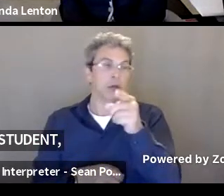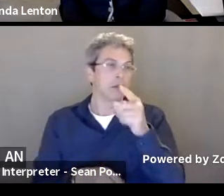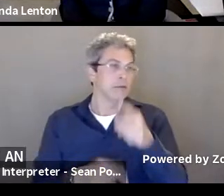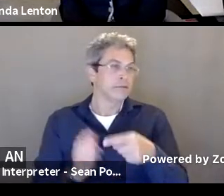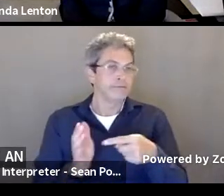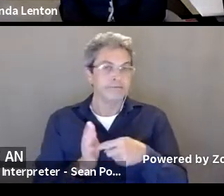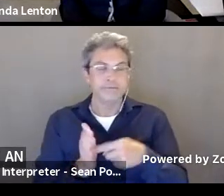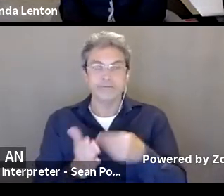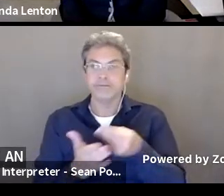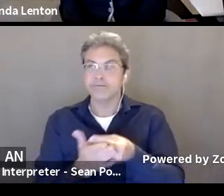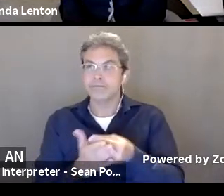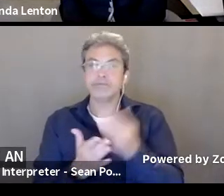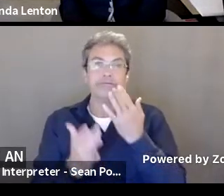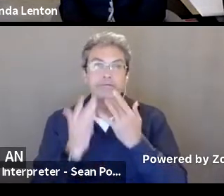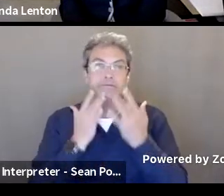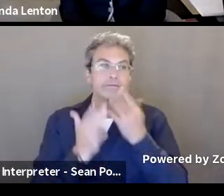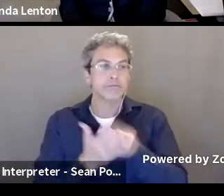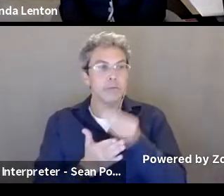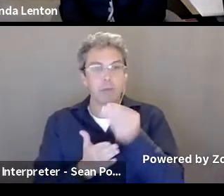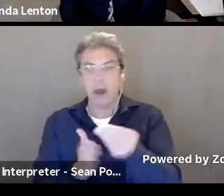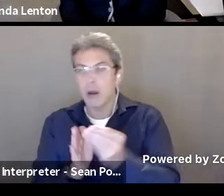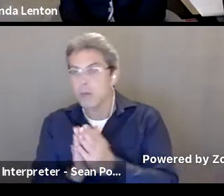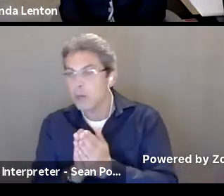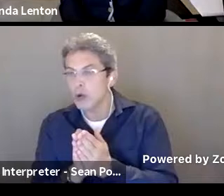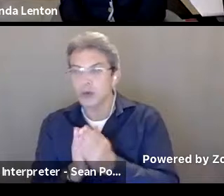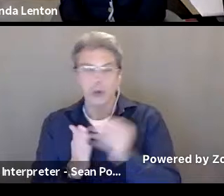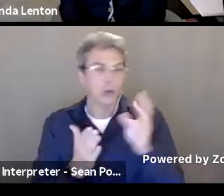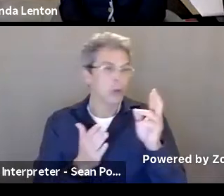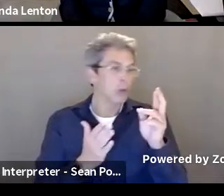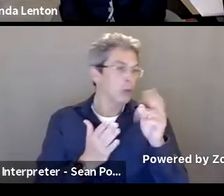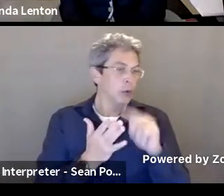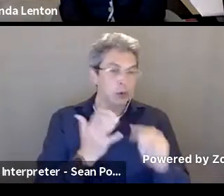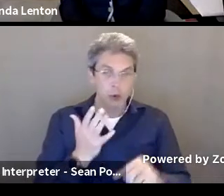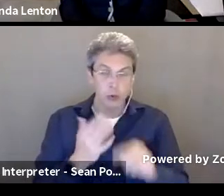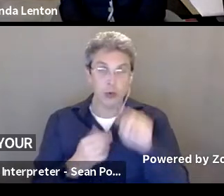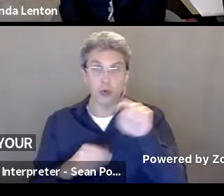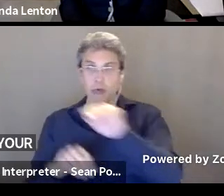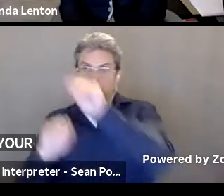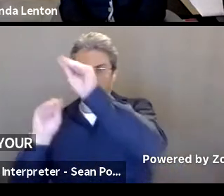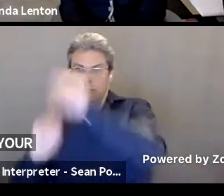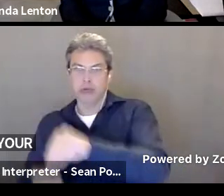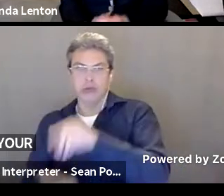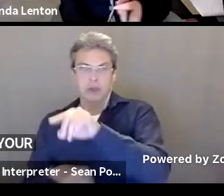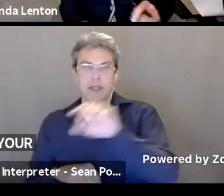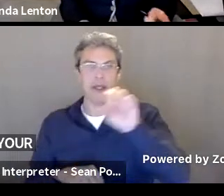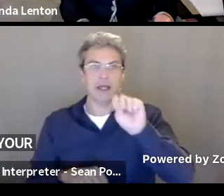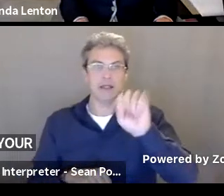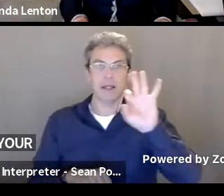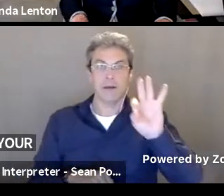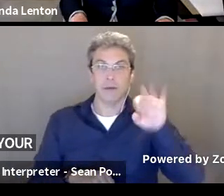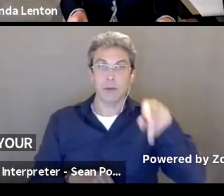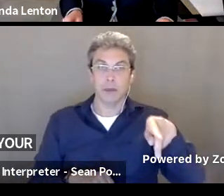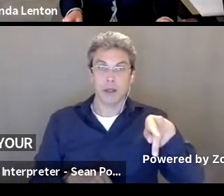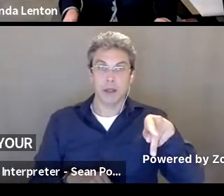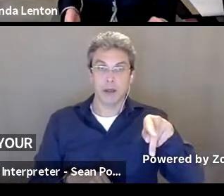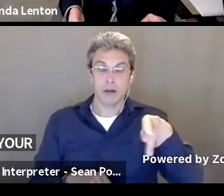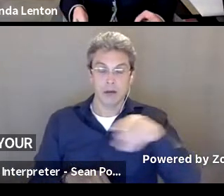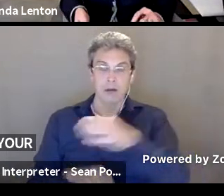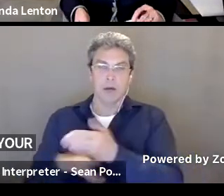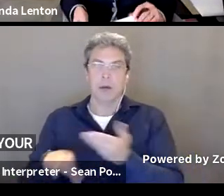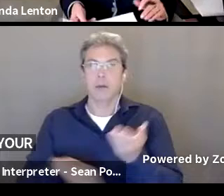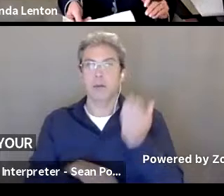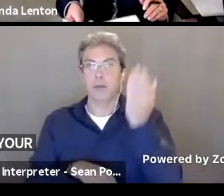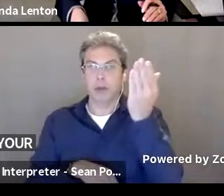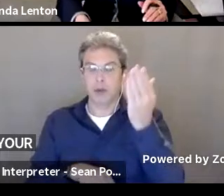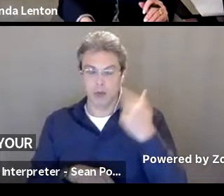or whatever your financial difficulties are, you can fill out that form and we continue to